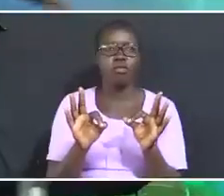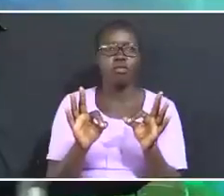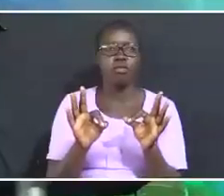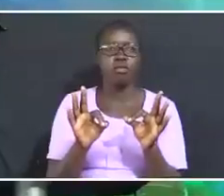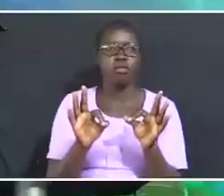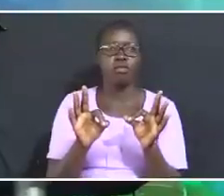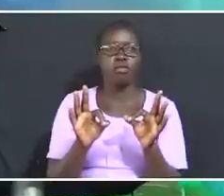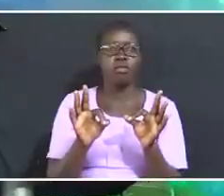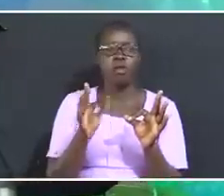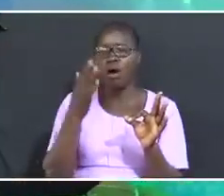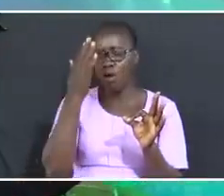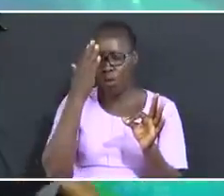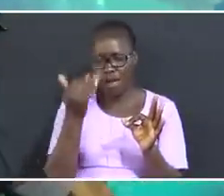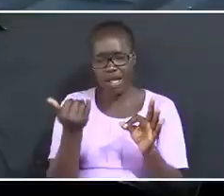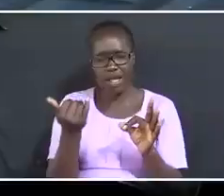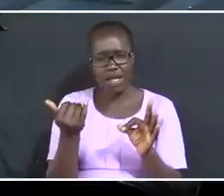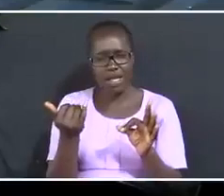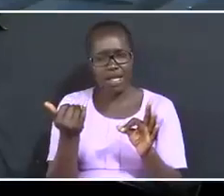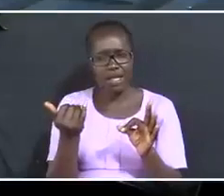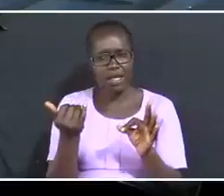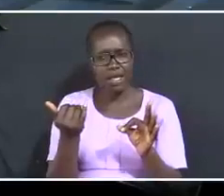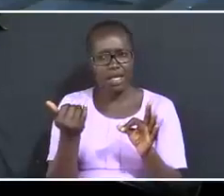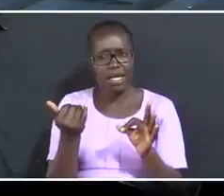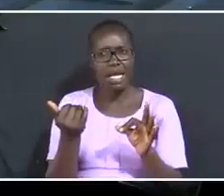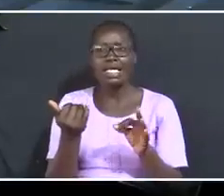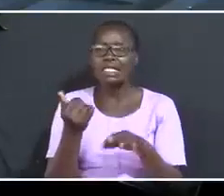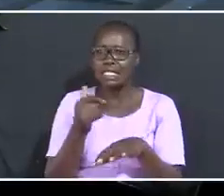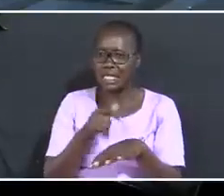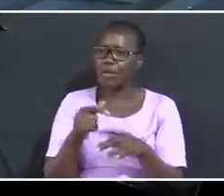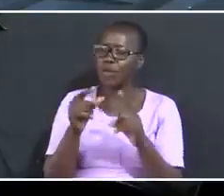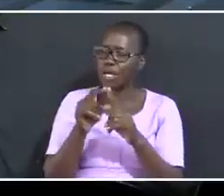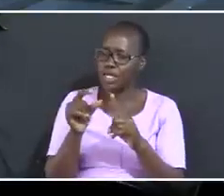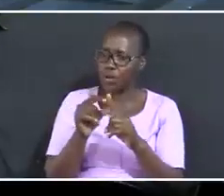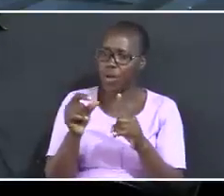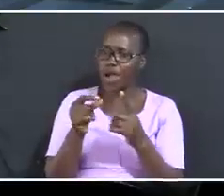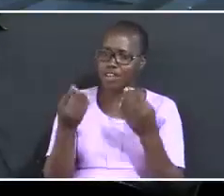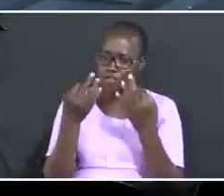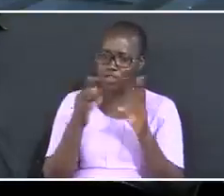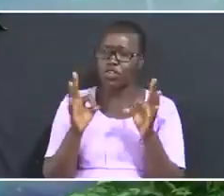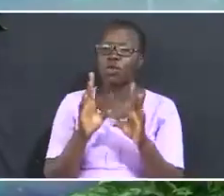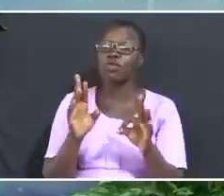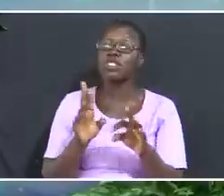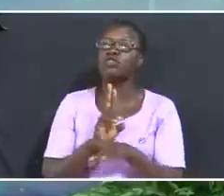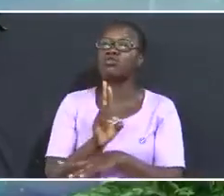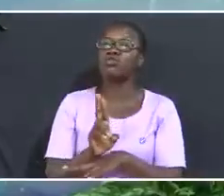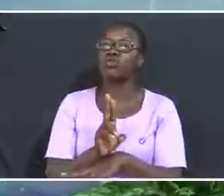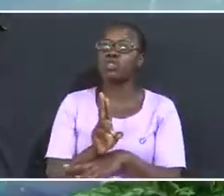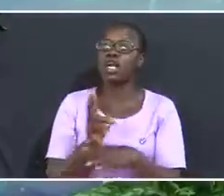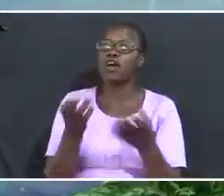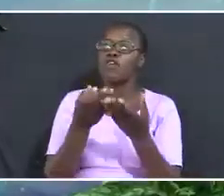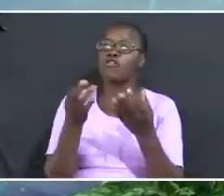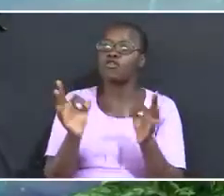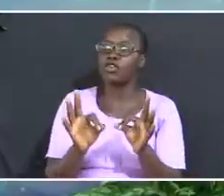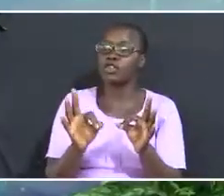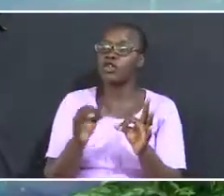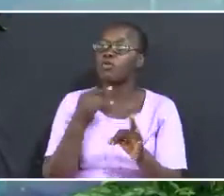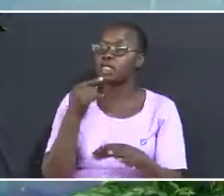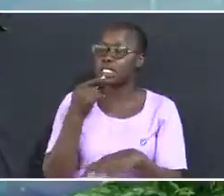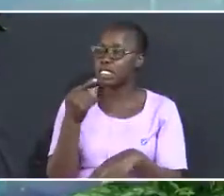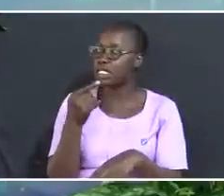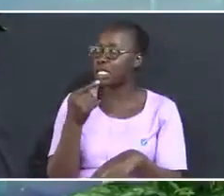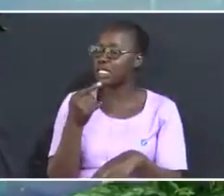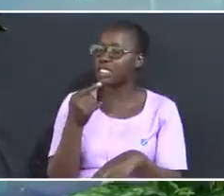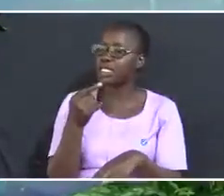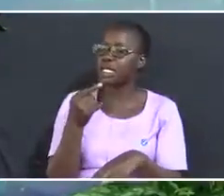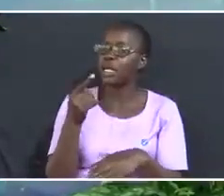Because what comes to your mind when the word freedom is announced? Freedom is said.